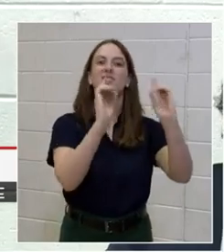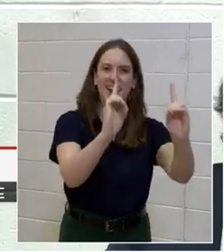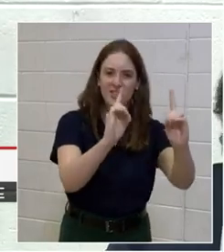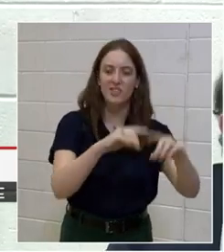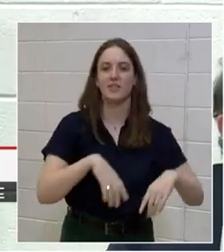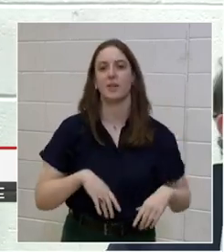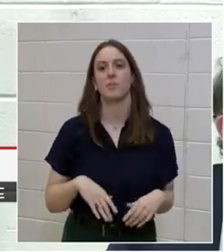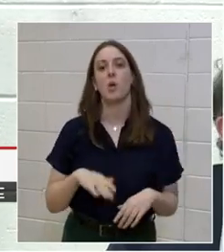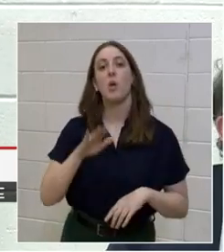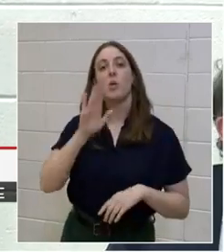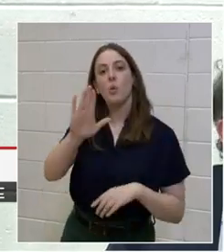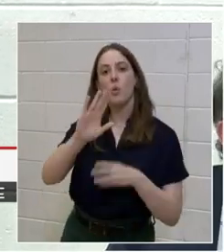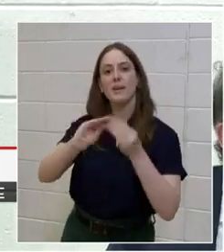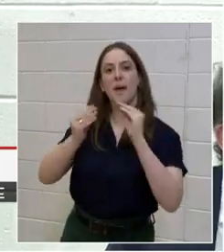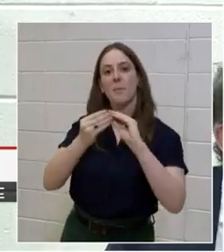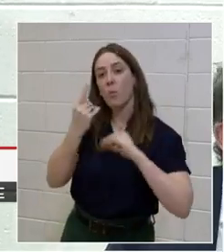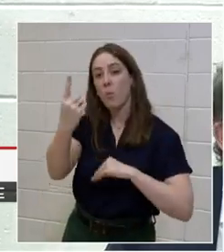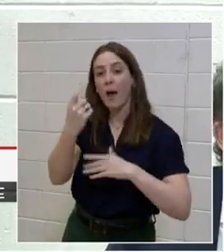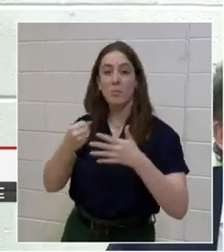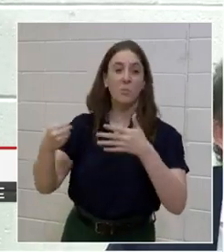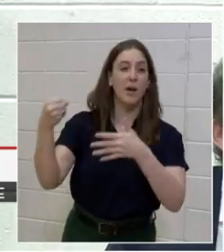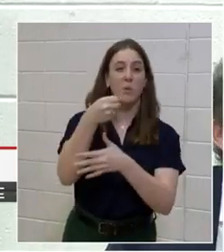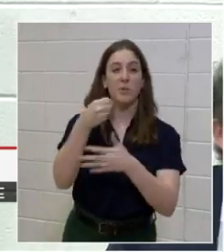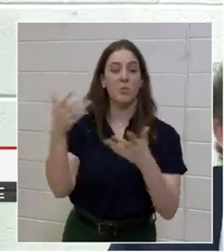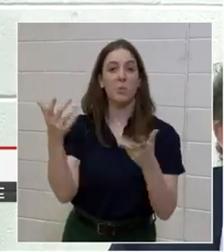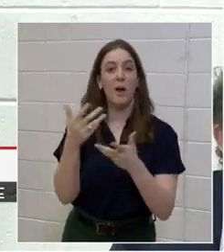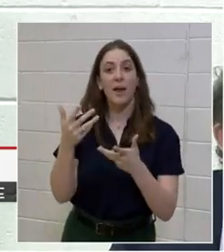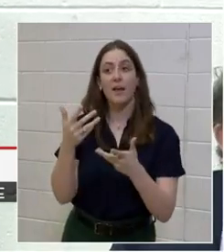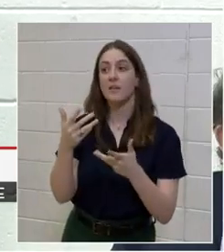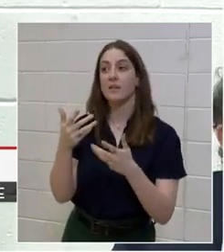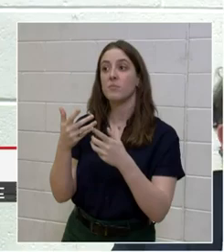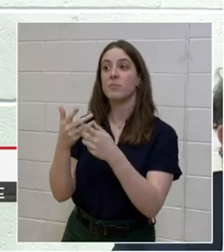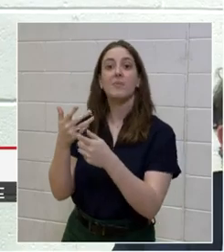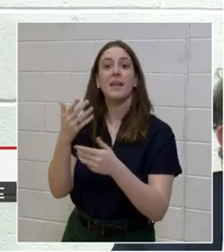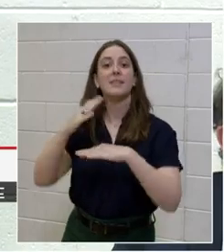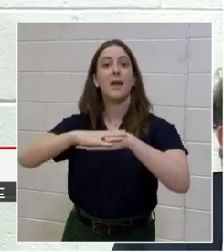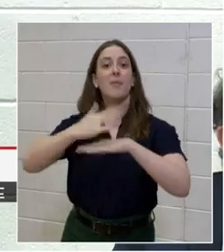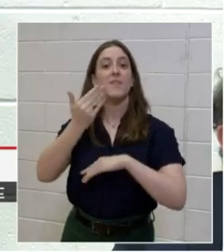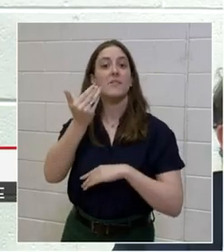What's your number one category? Table 15.